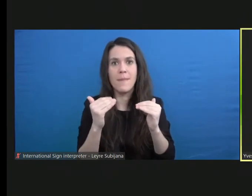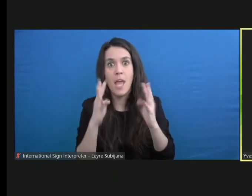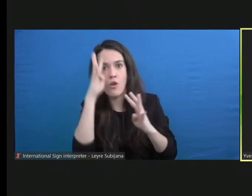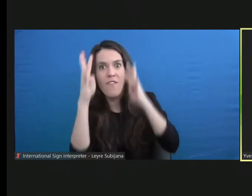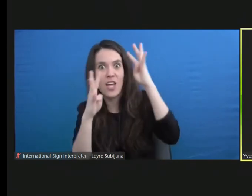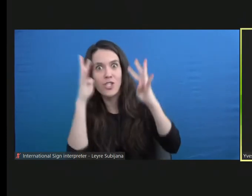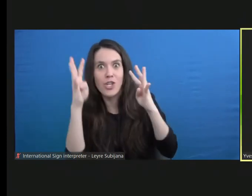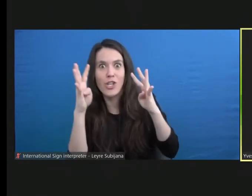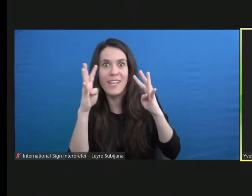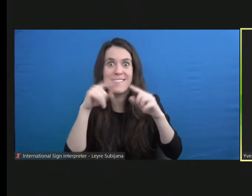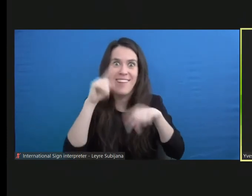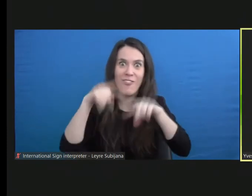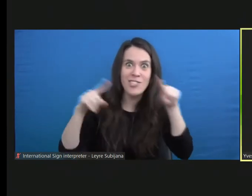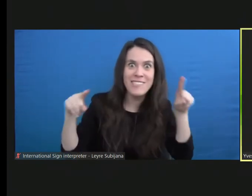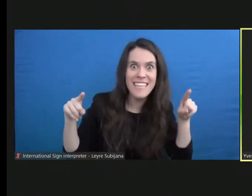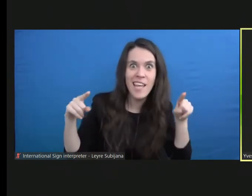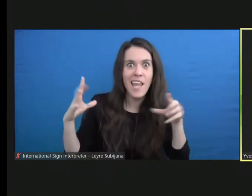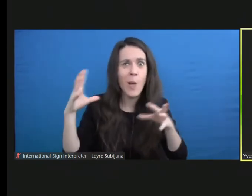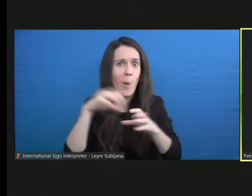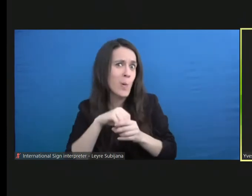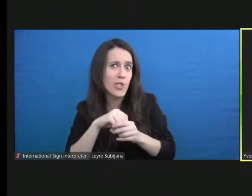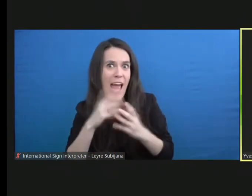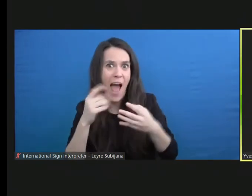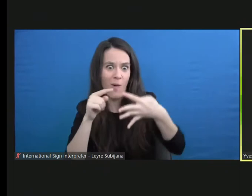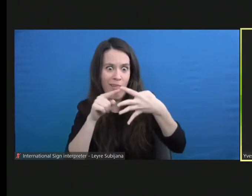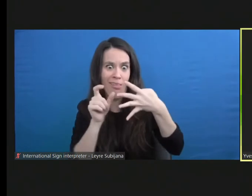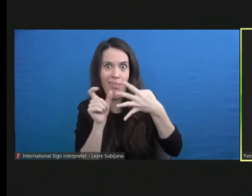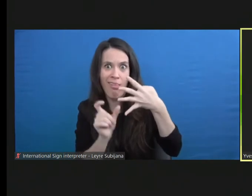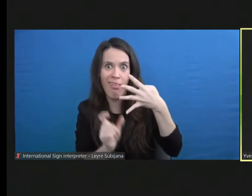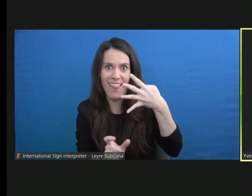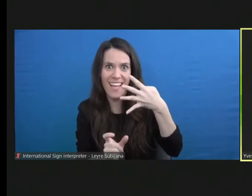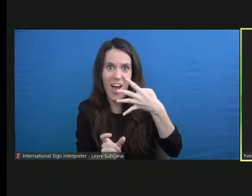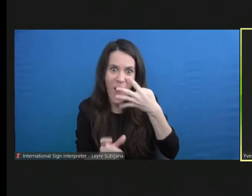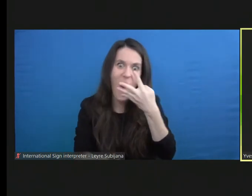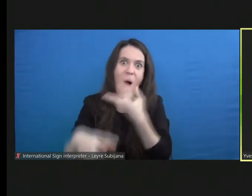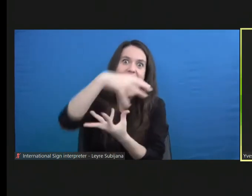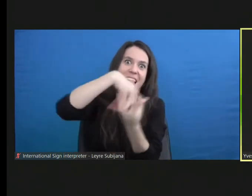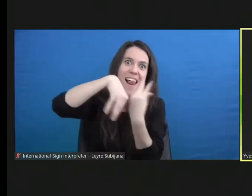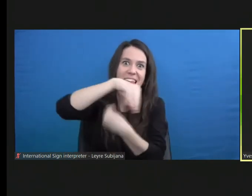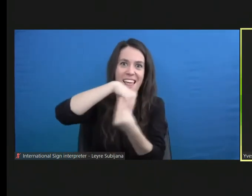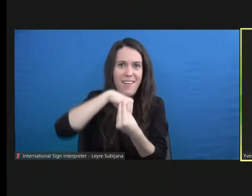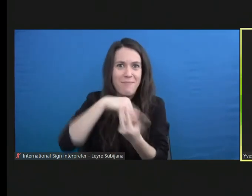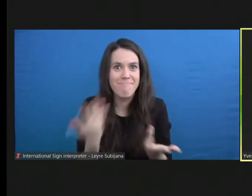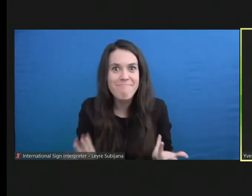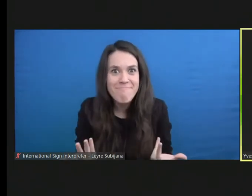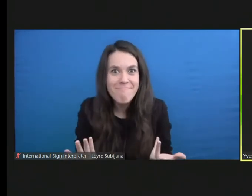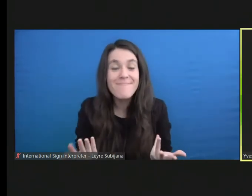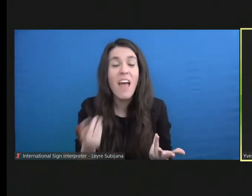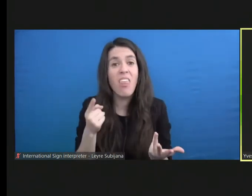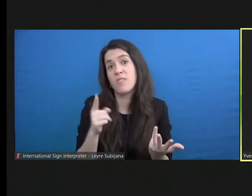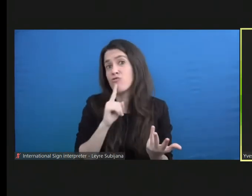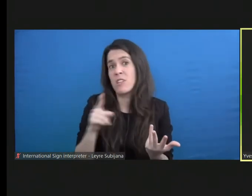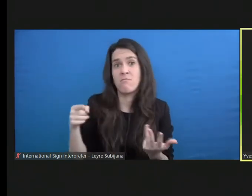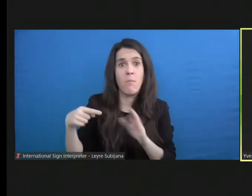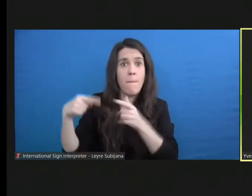inclusion will be an ongoing challenge. This is a reality that we have to live with for policymakers